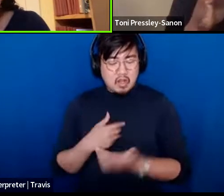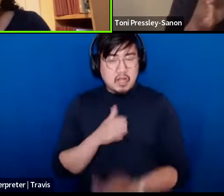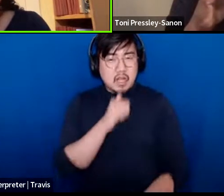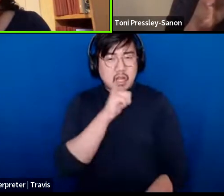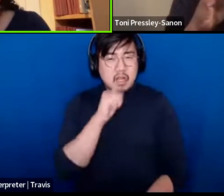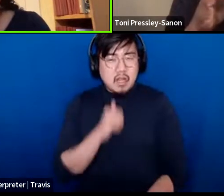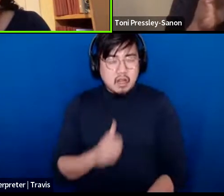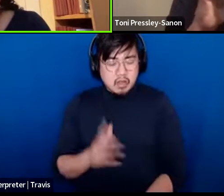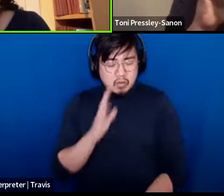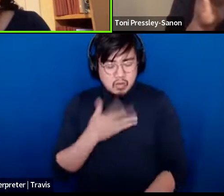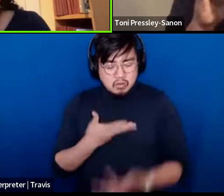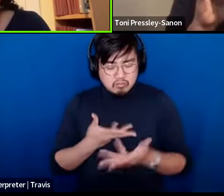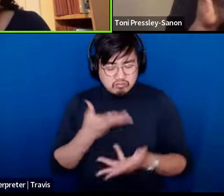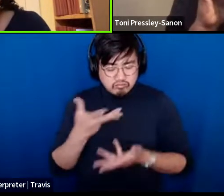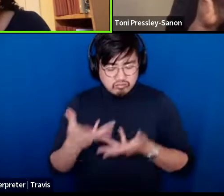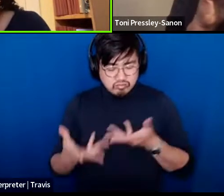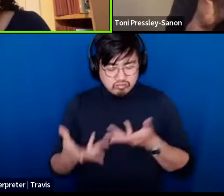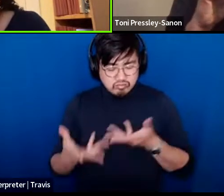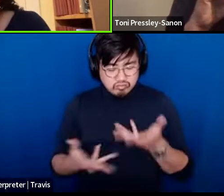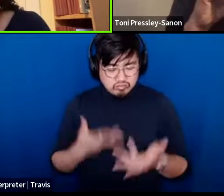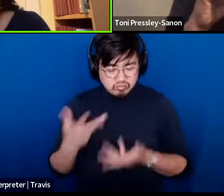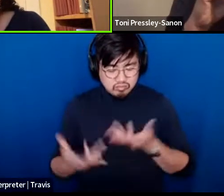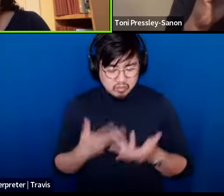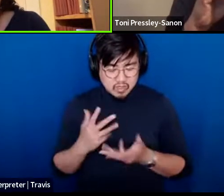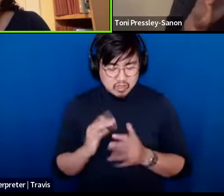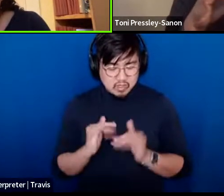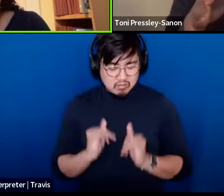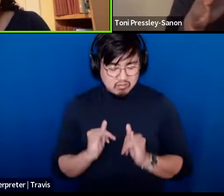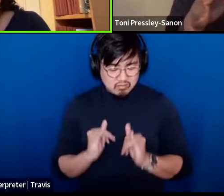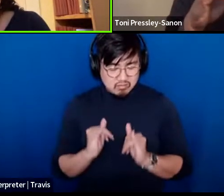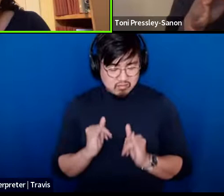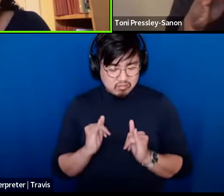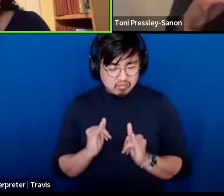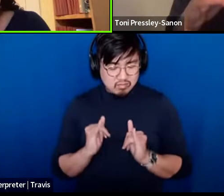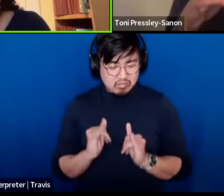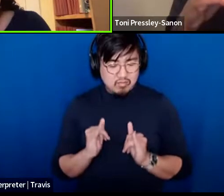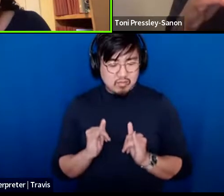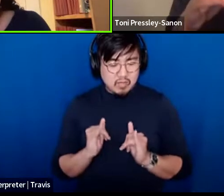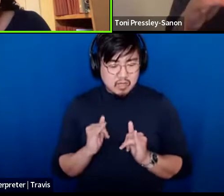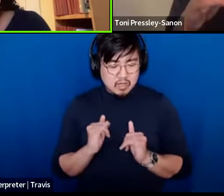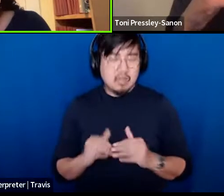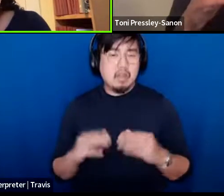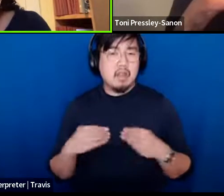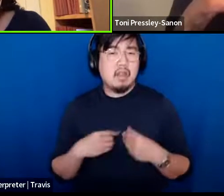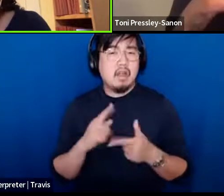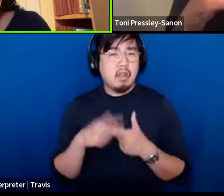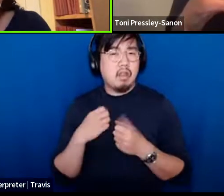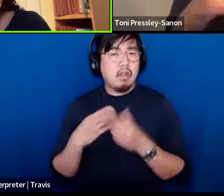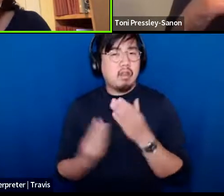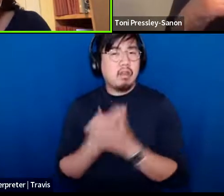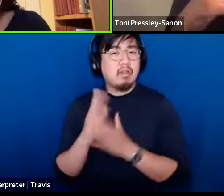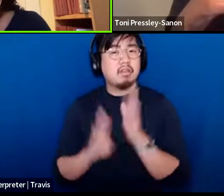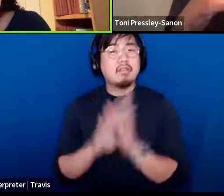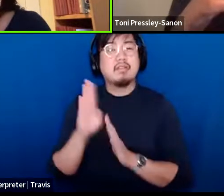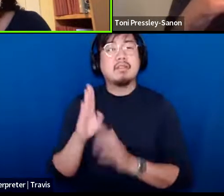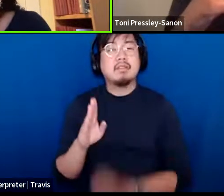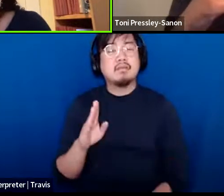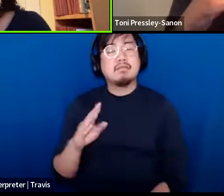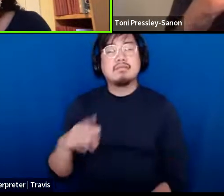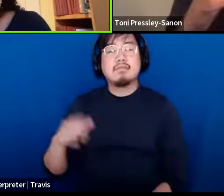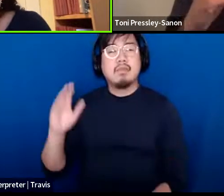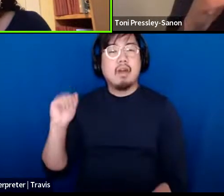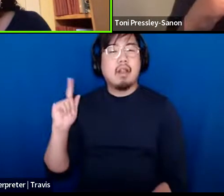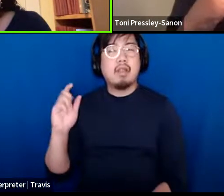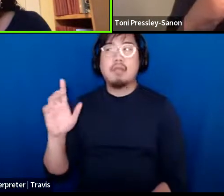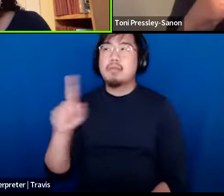intimately, can grow up. And he indicts white society for its, you could say, juvenile or